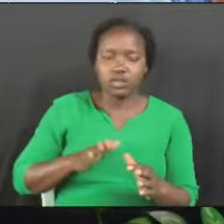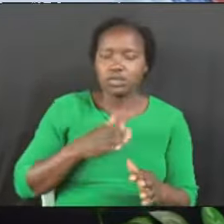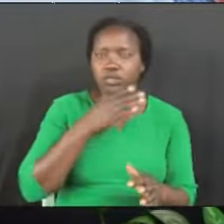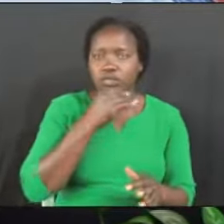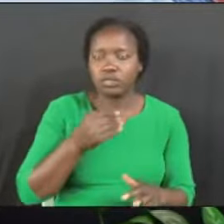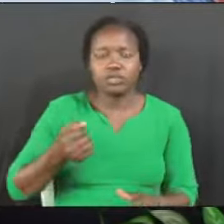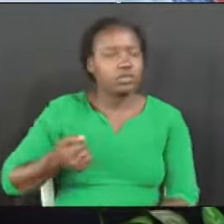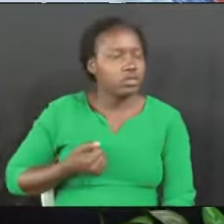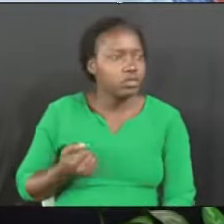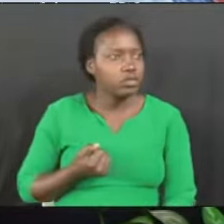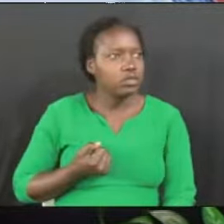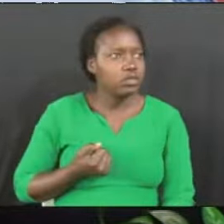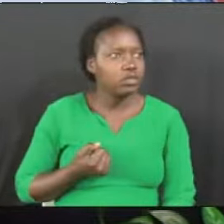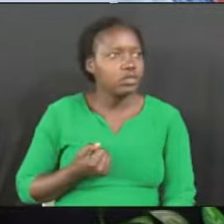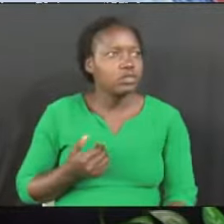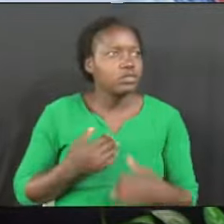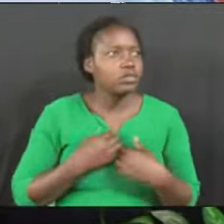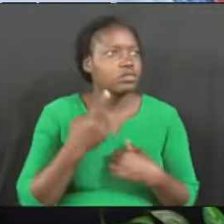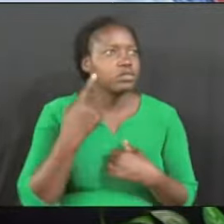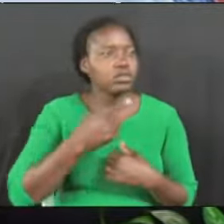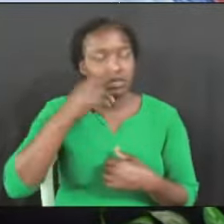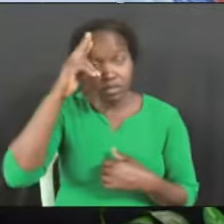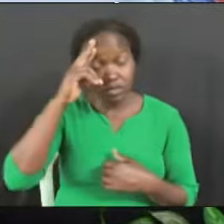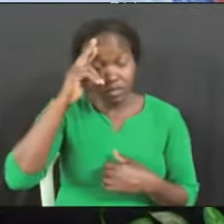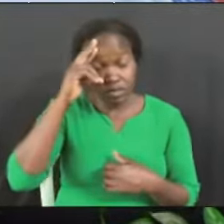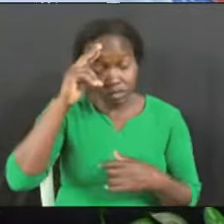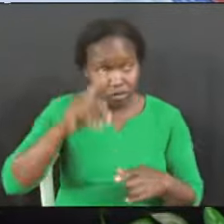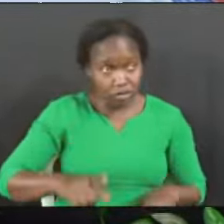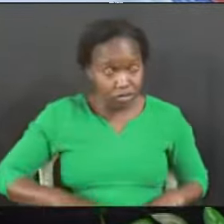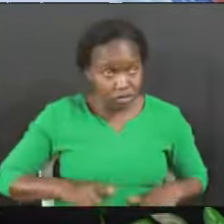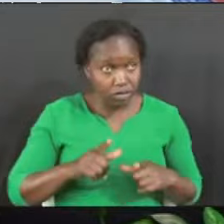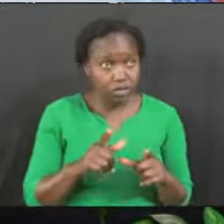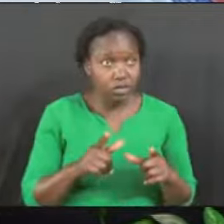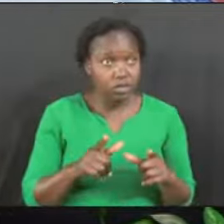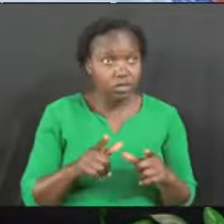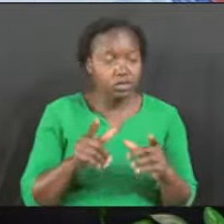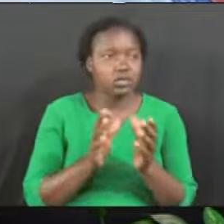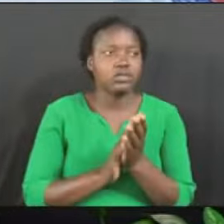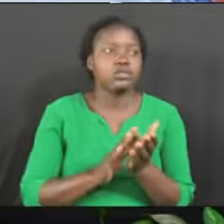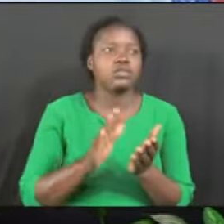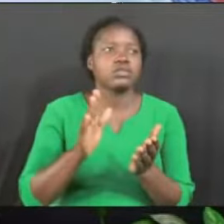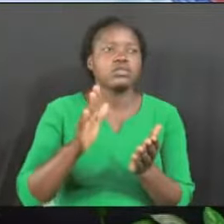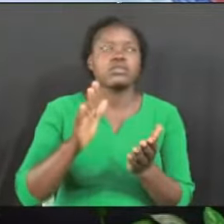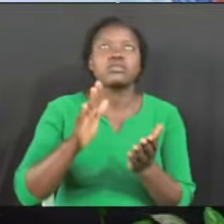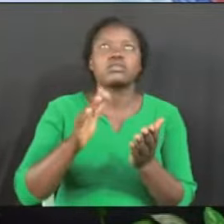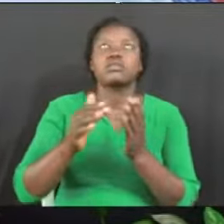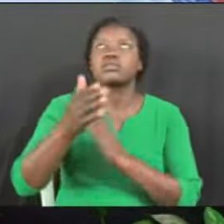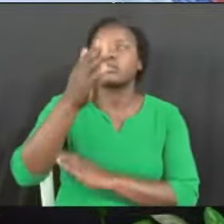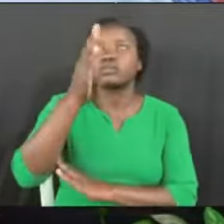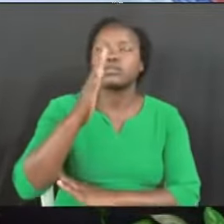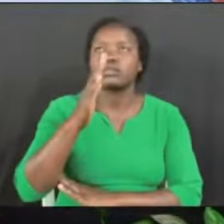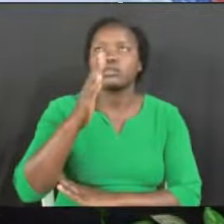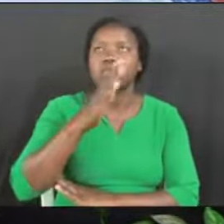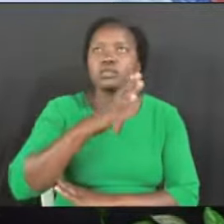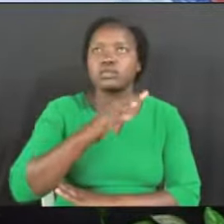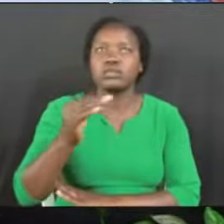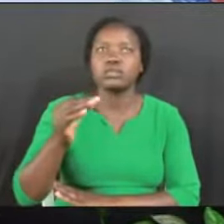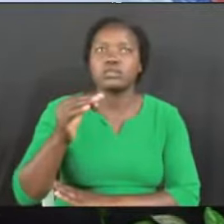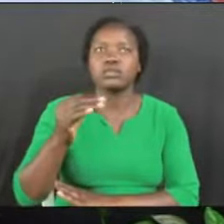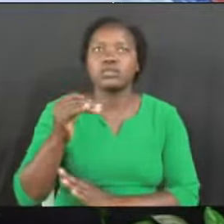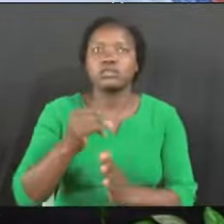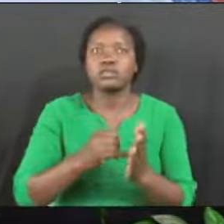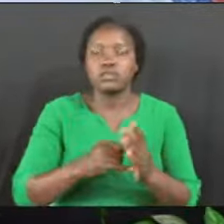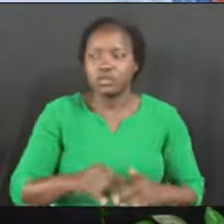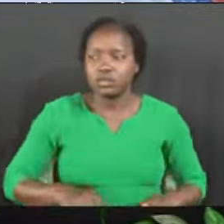and girls have one purpose in life, and that is to glorify God and thusly live